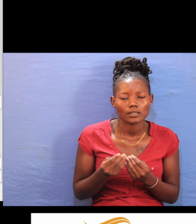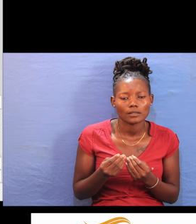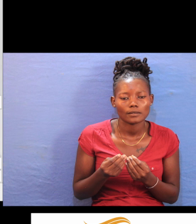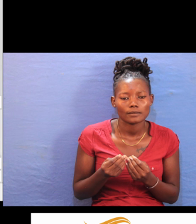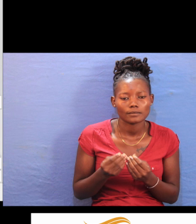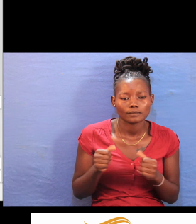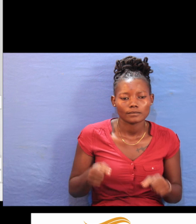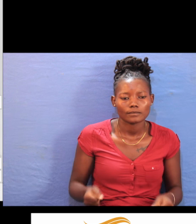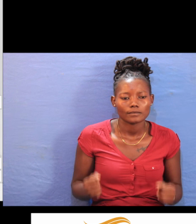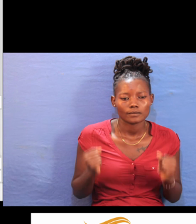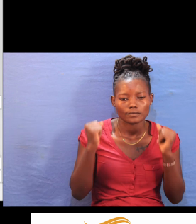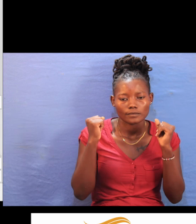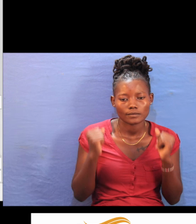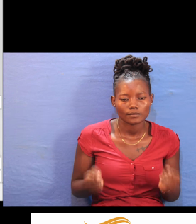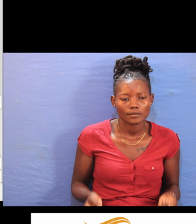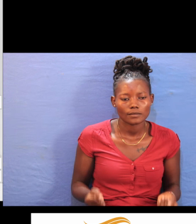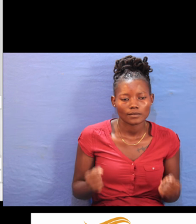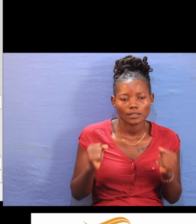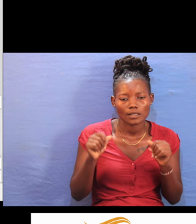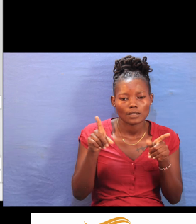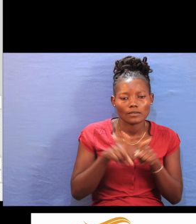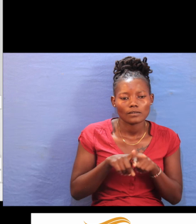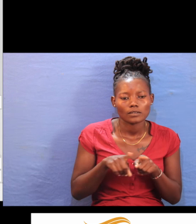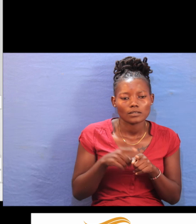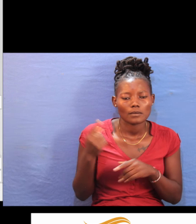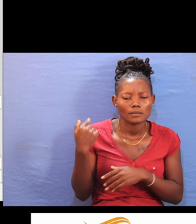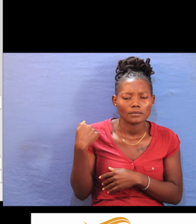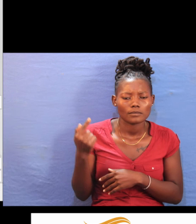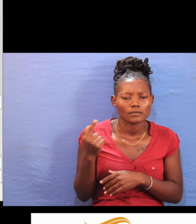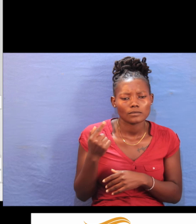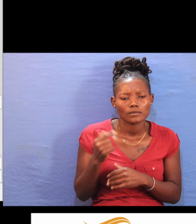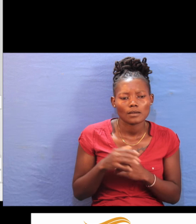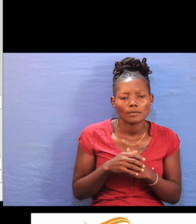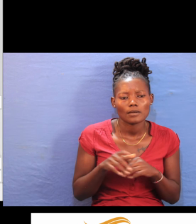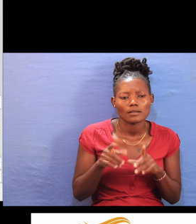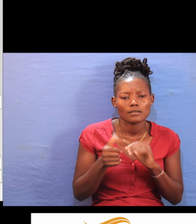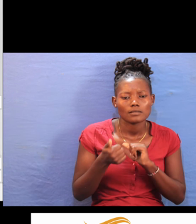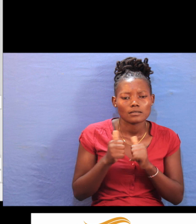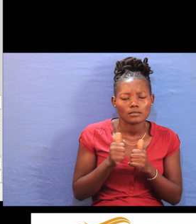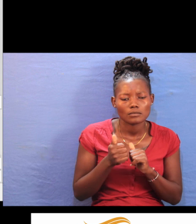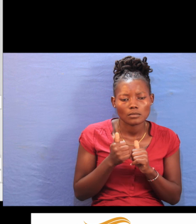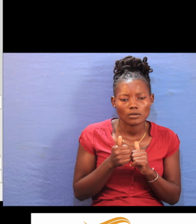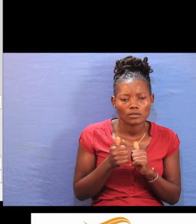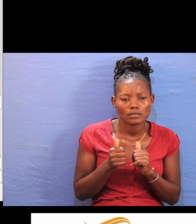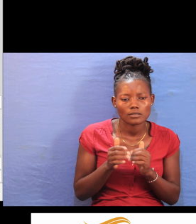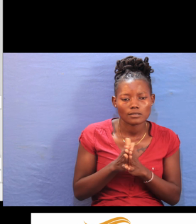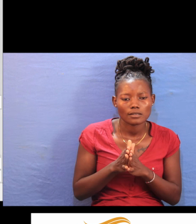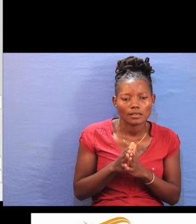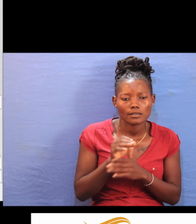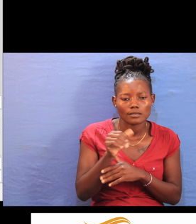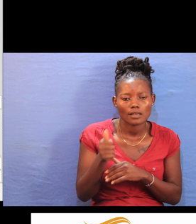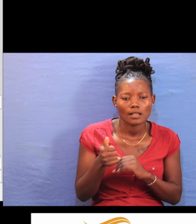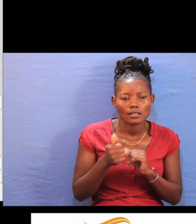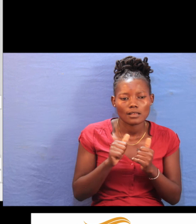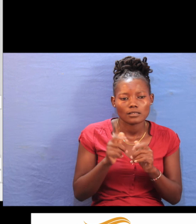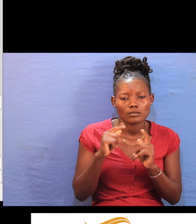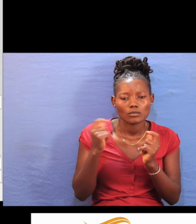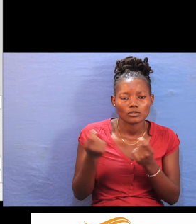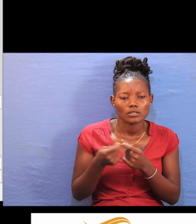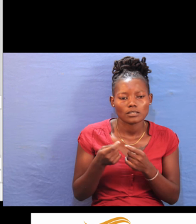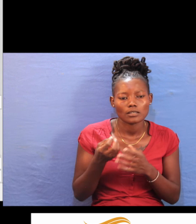Goals need to be specific, as we already said. They need to be measurable. And somehow you need to have, of course, it's easy